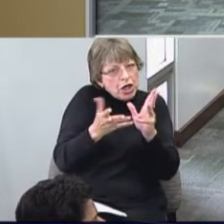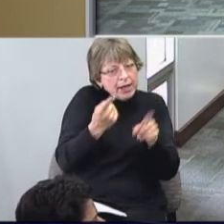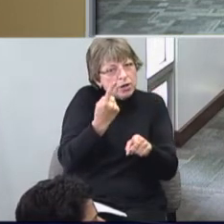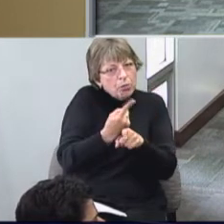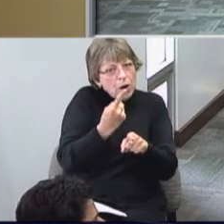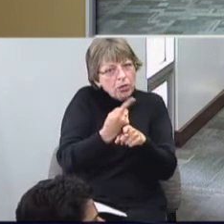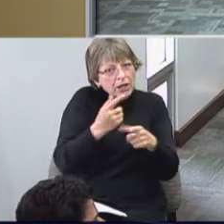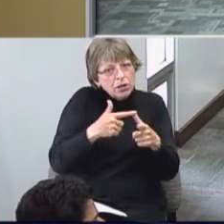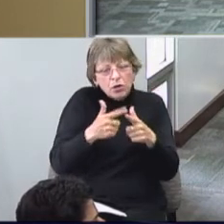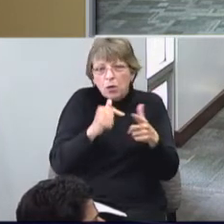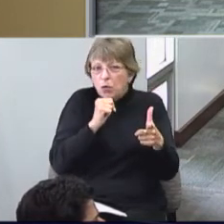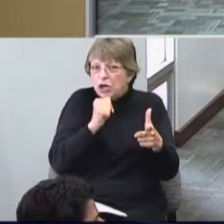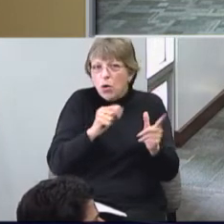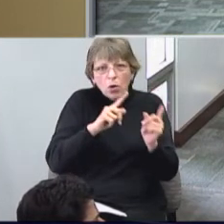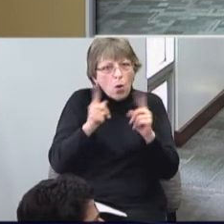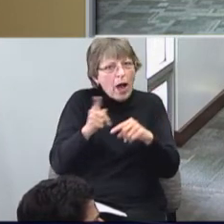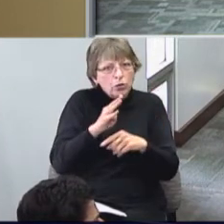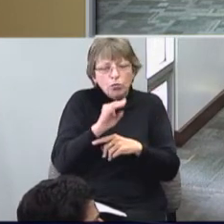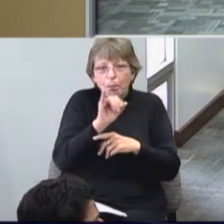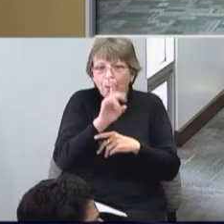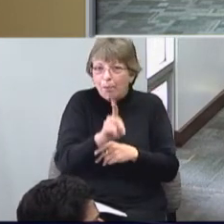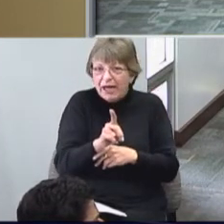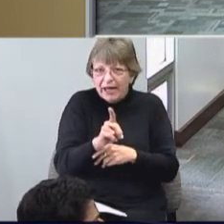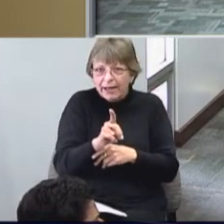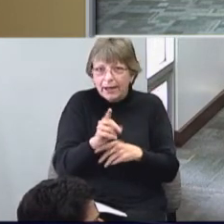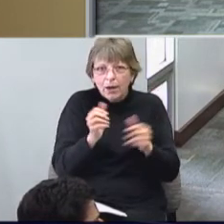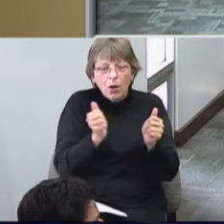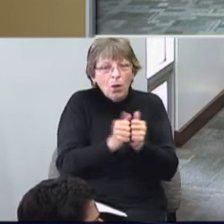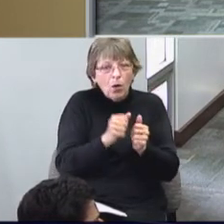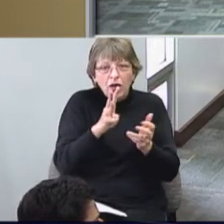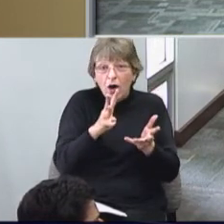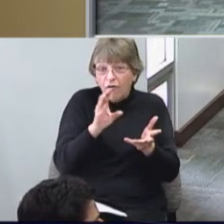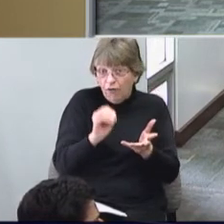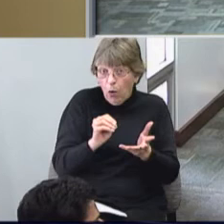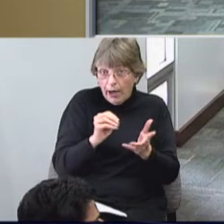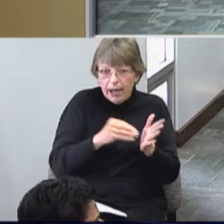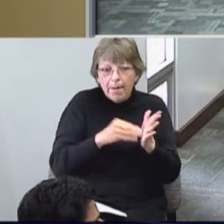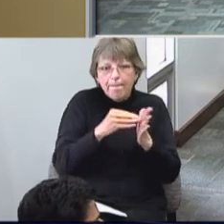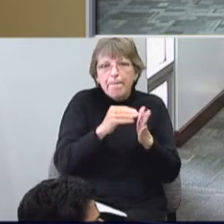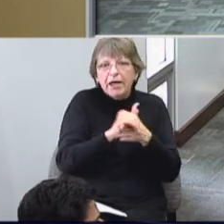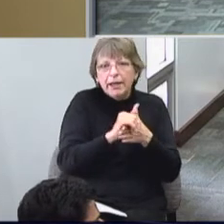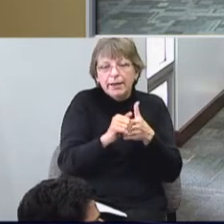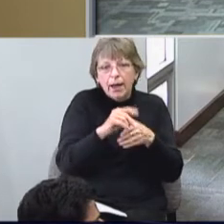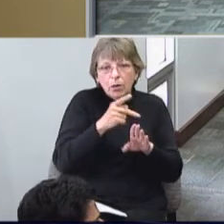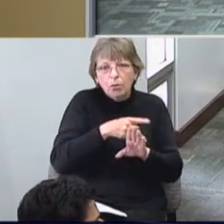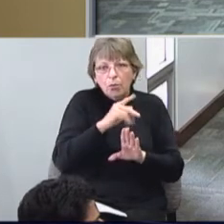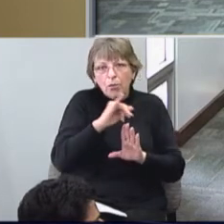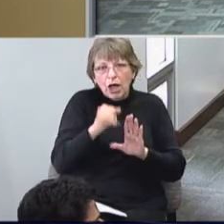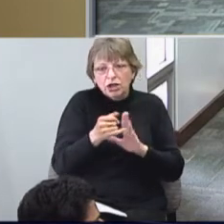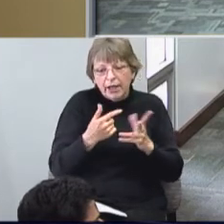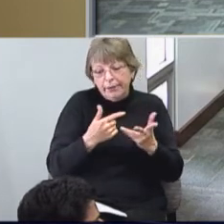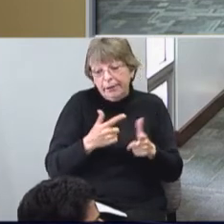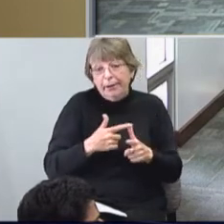go out to bid with a $40 million project and then we say, well, what are we going to